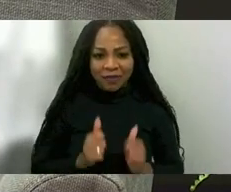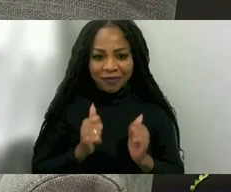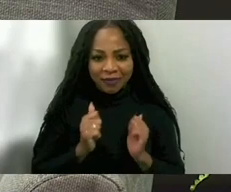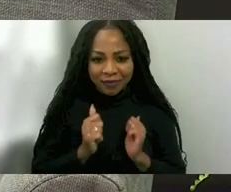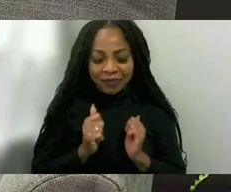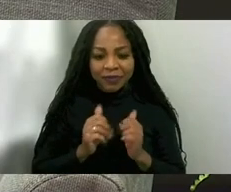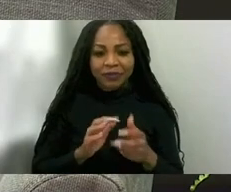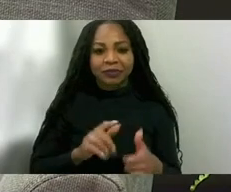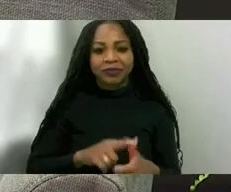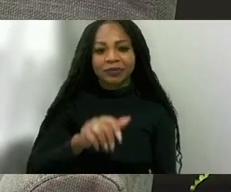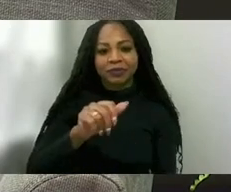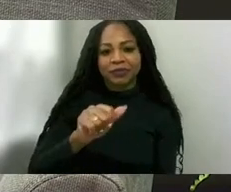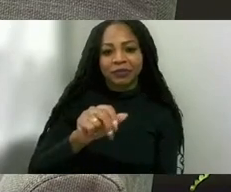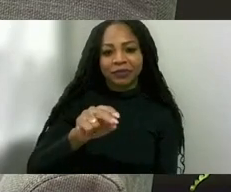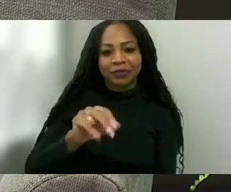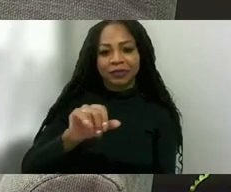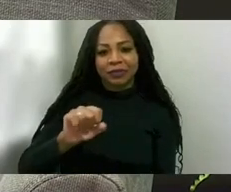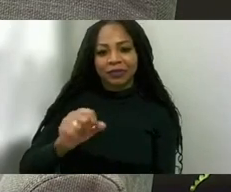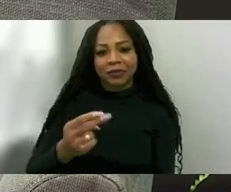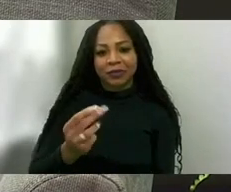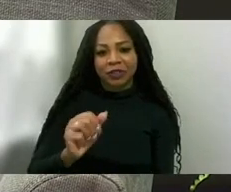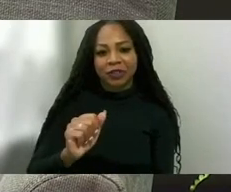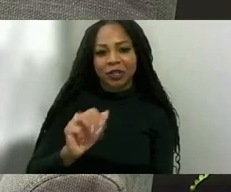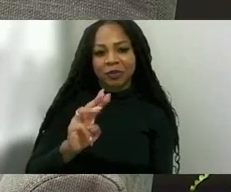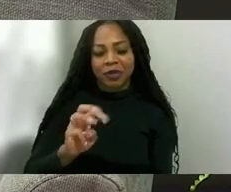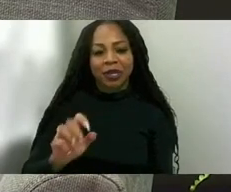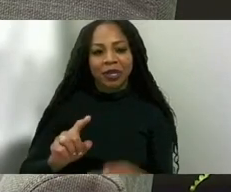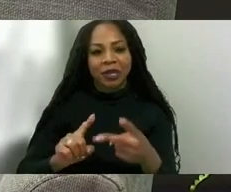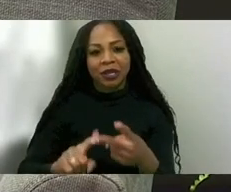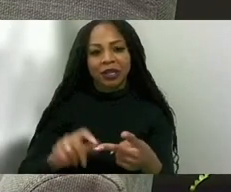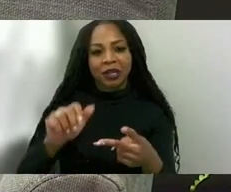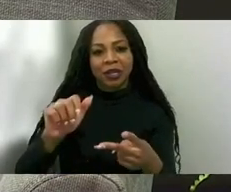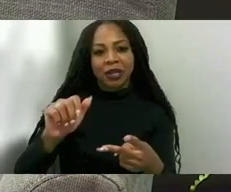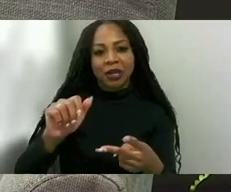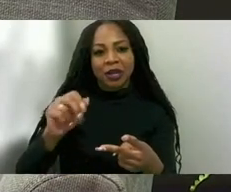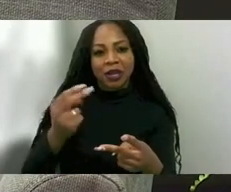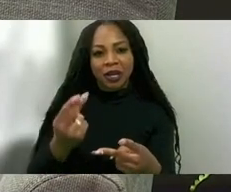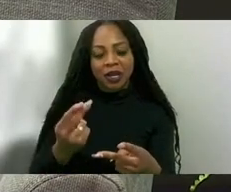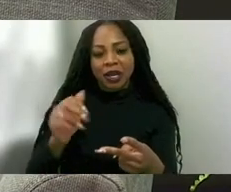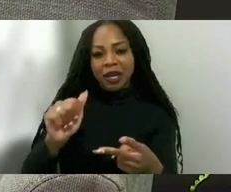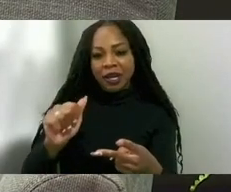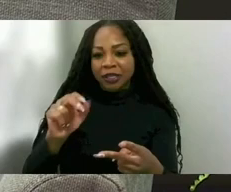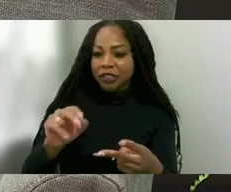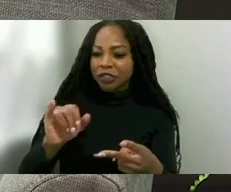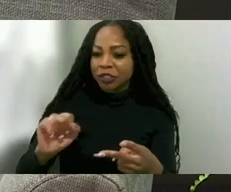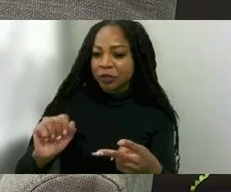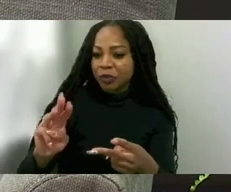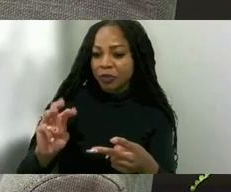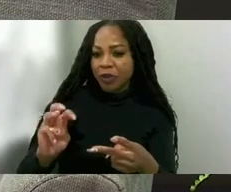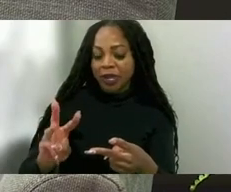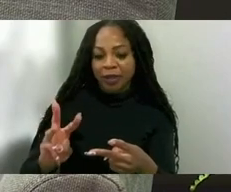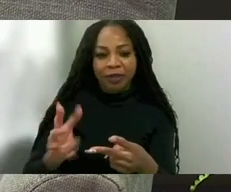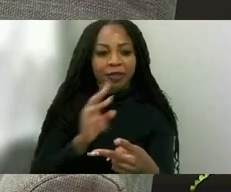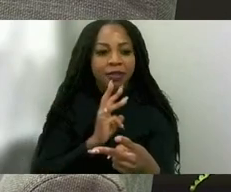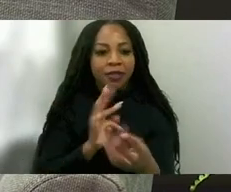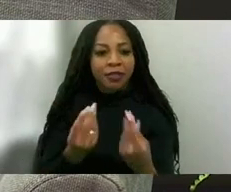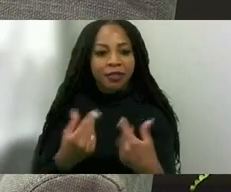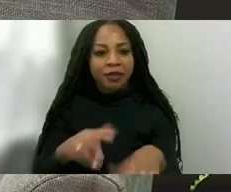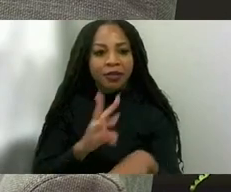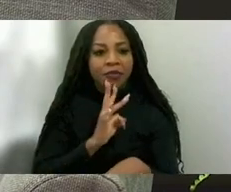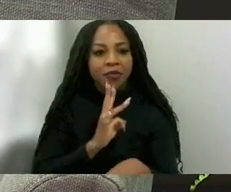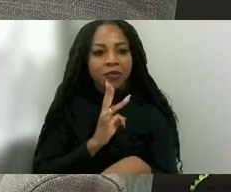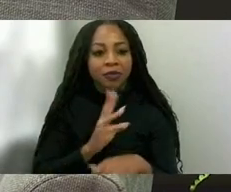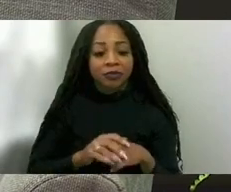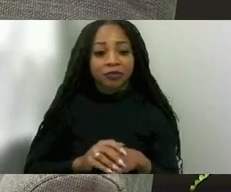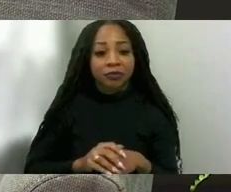and in Ojibwe lands and waters. Susan is the